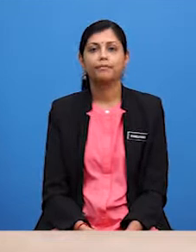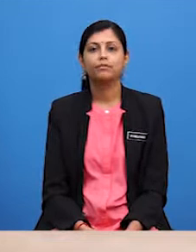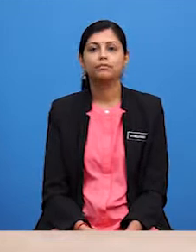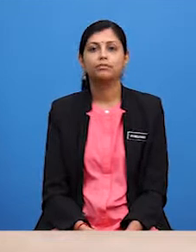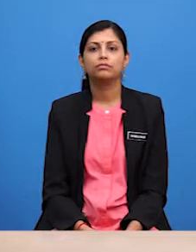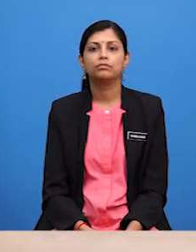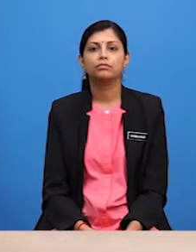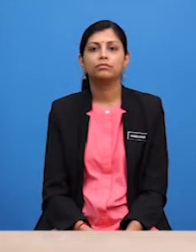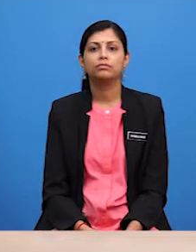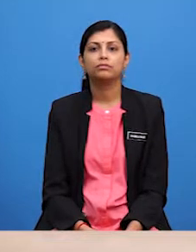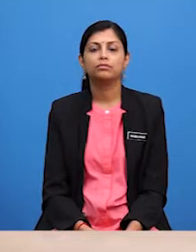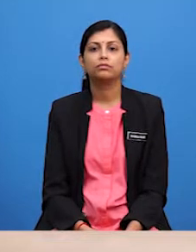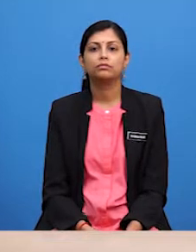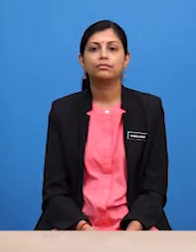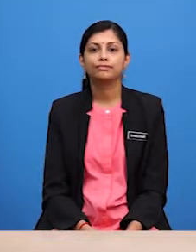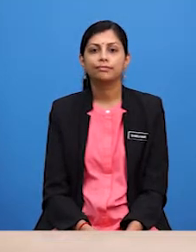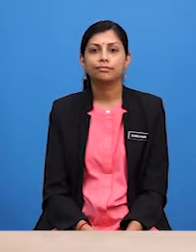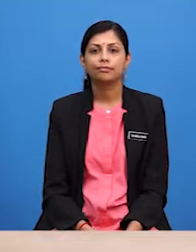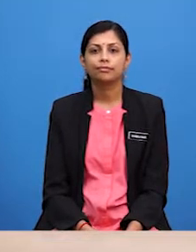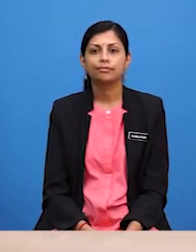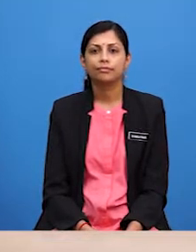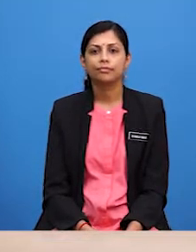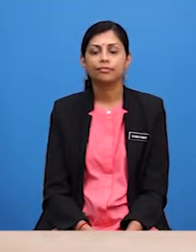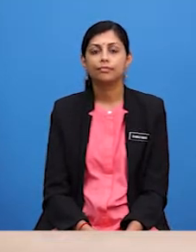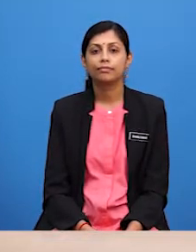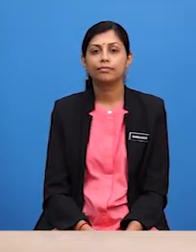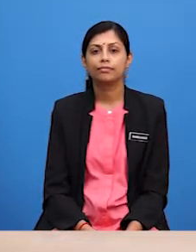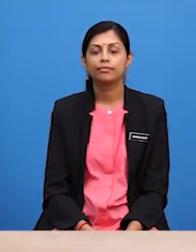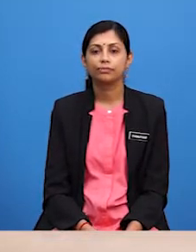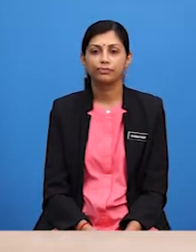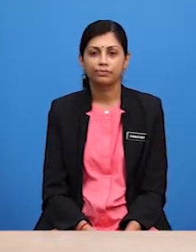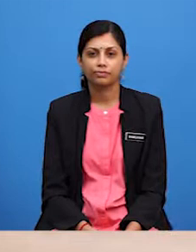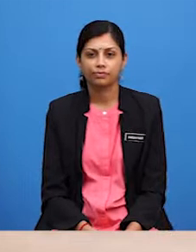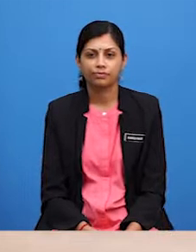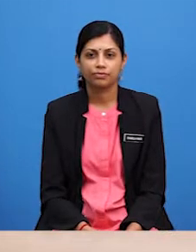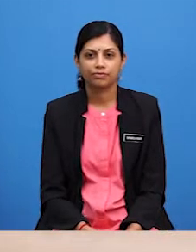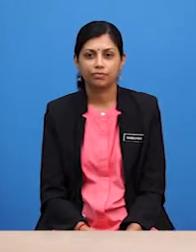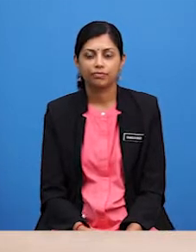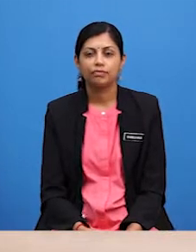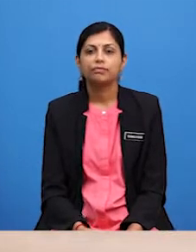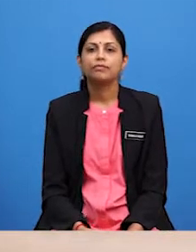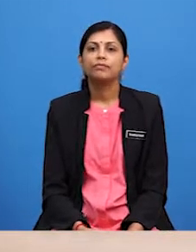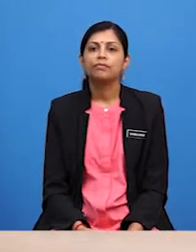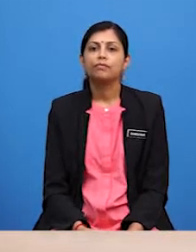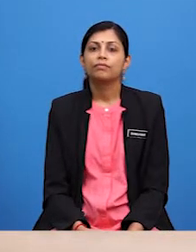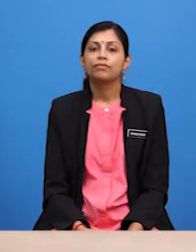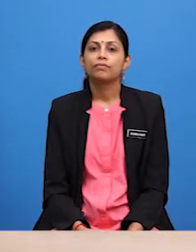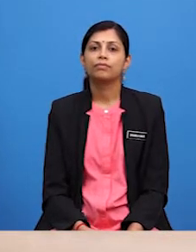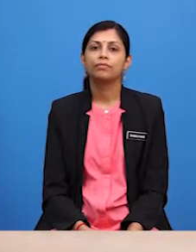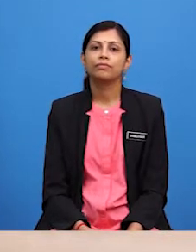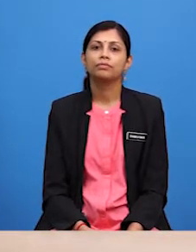And I always thought spelling was important. See if your friends can read this too.